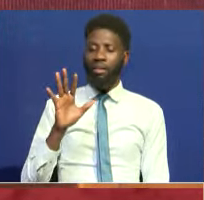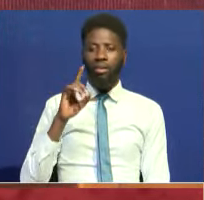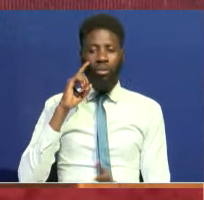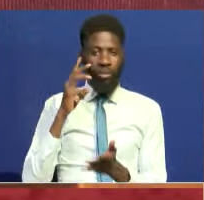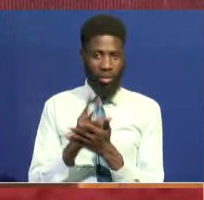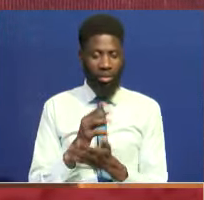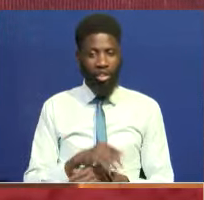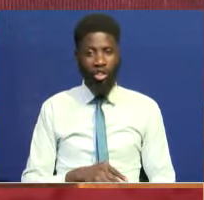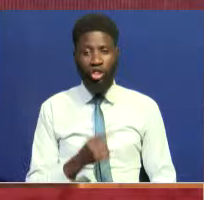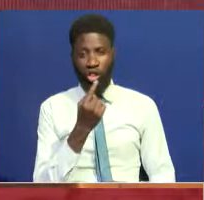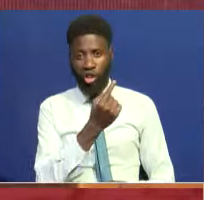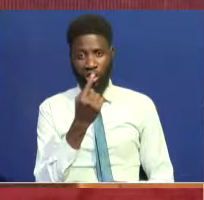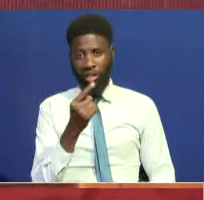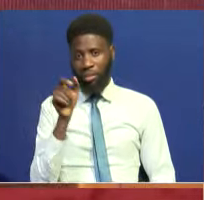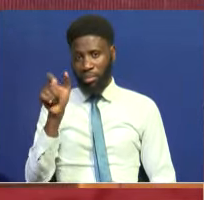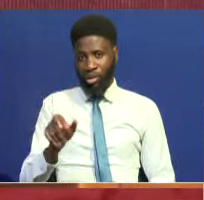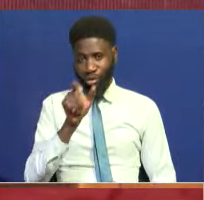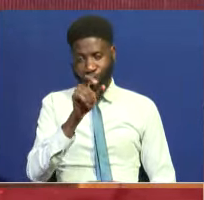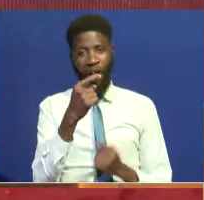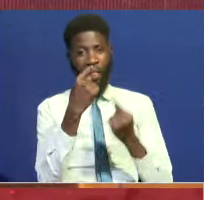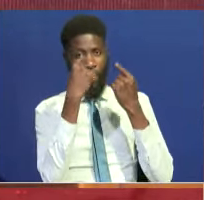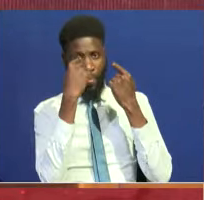person offered their defense.